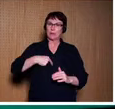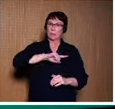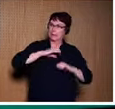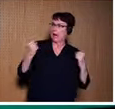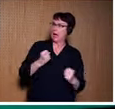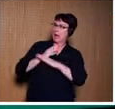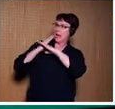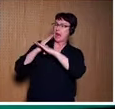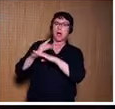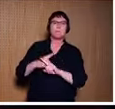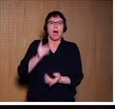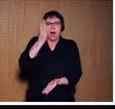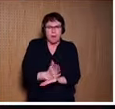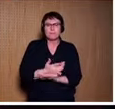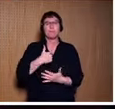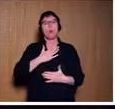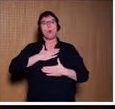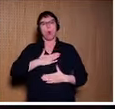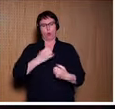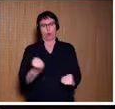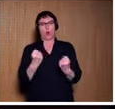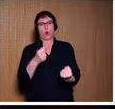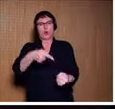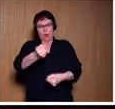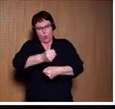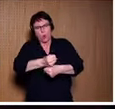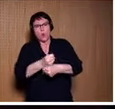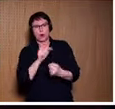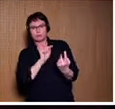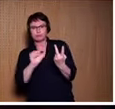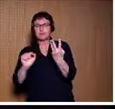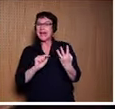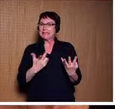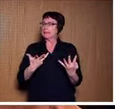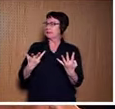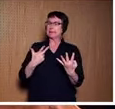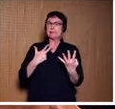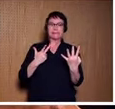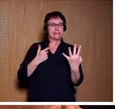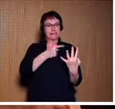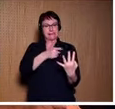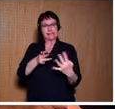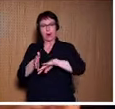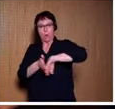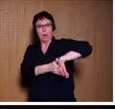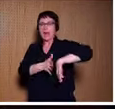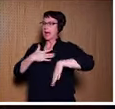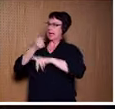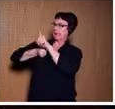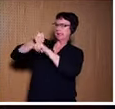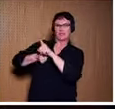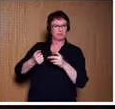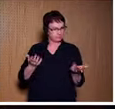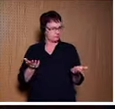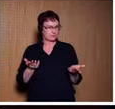time away to do the actual work. And second, make us less effective in achieving equality for women. So